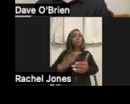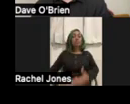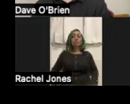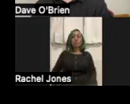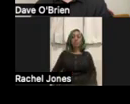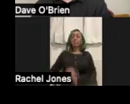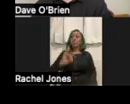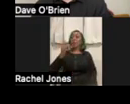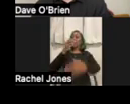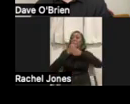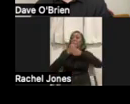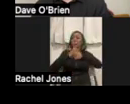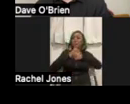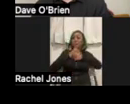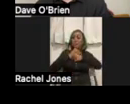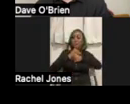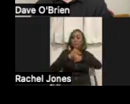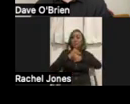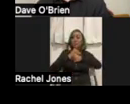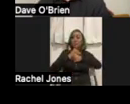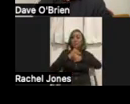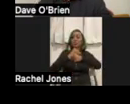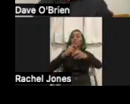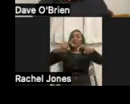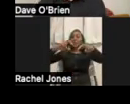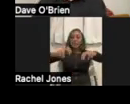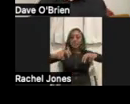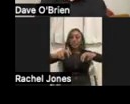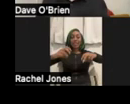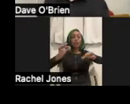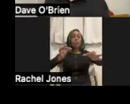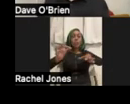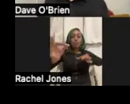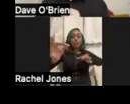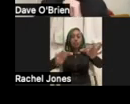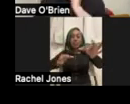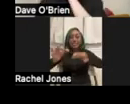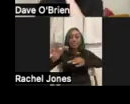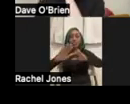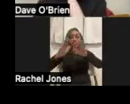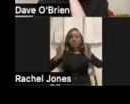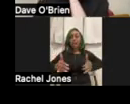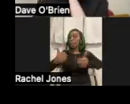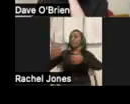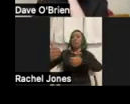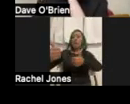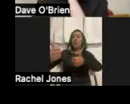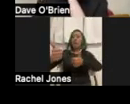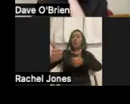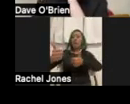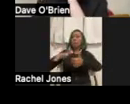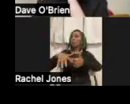may want to have a seat at a strategic kind of decision-making table that is informed by their experience, but